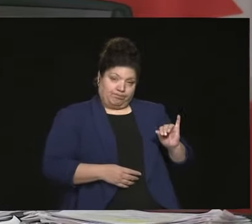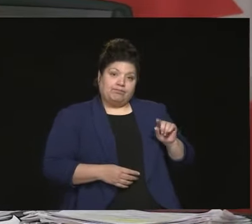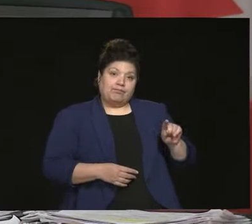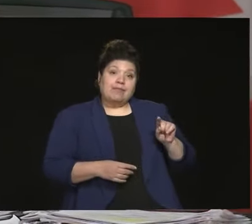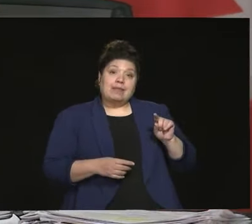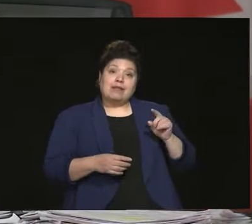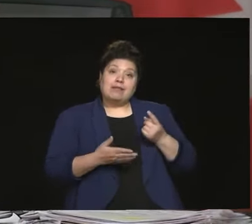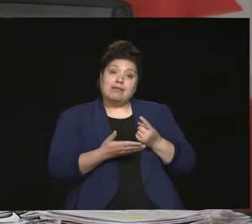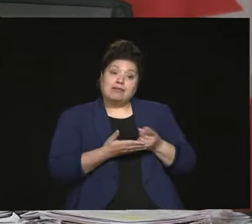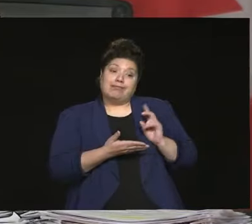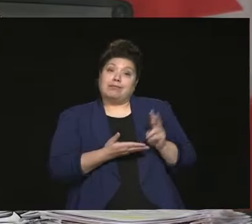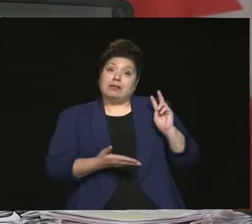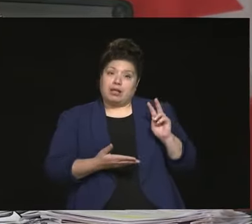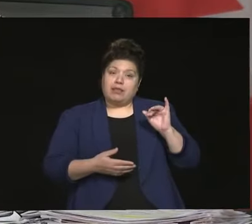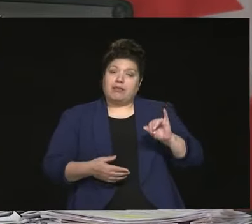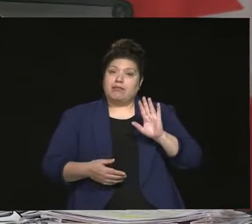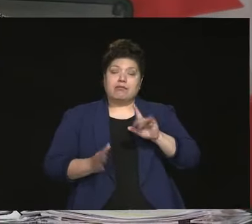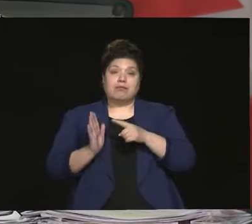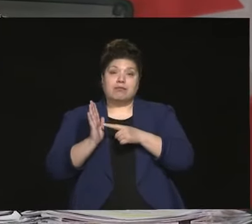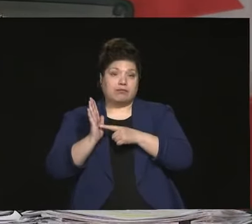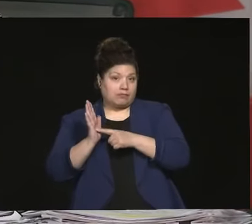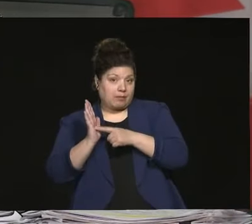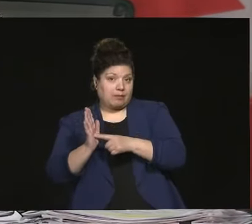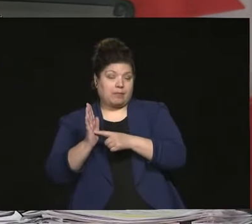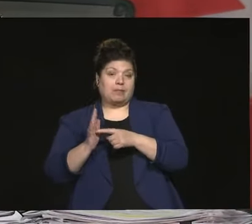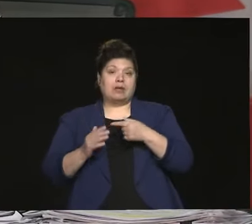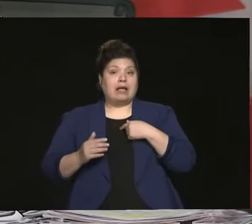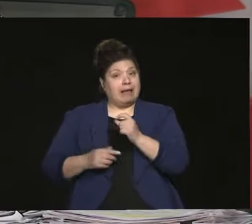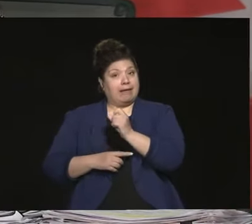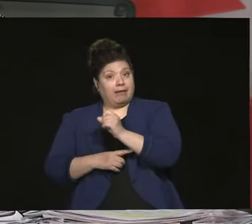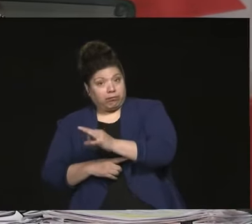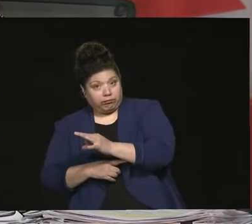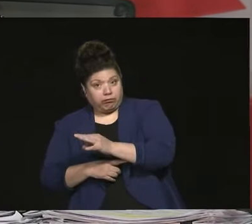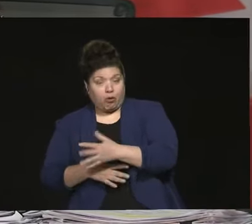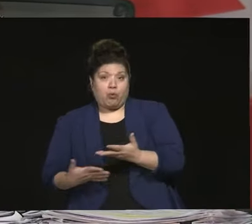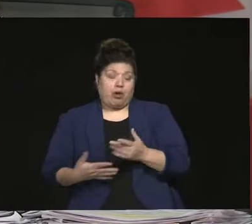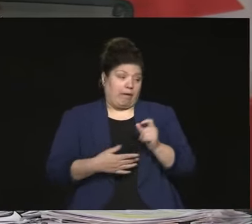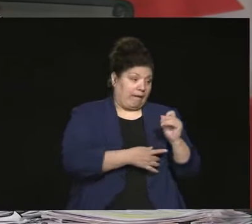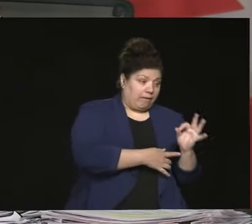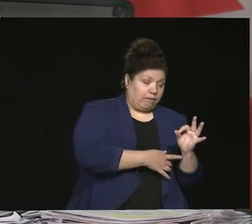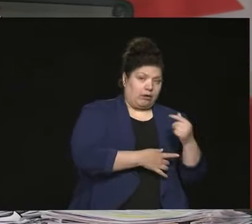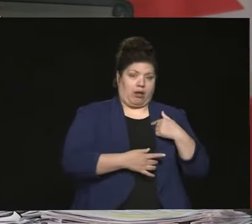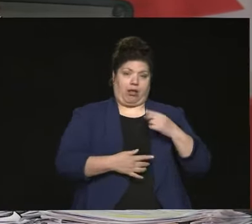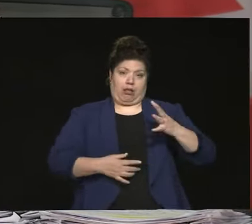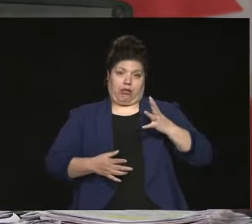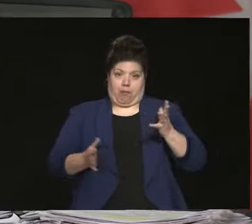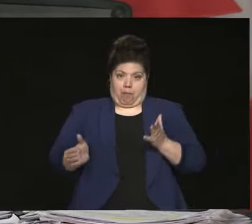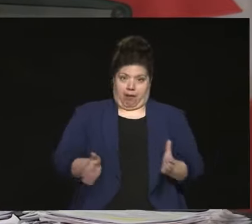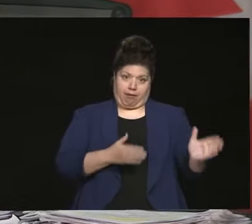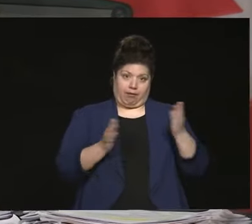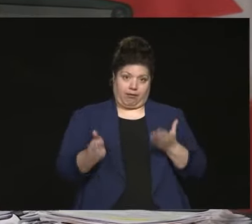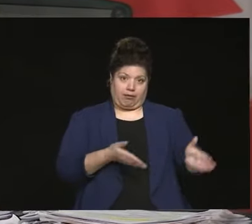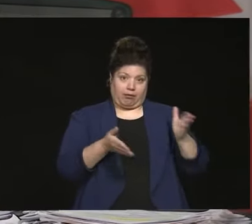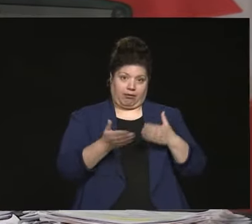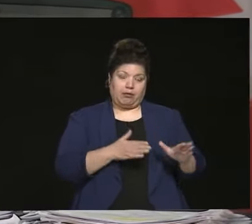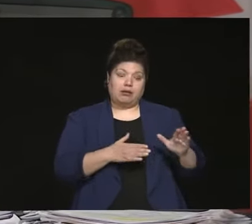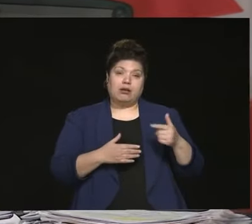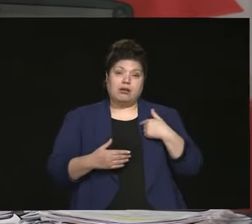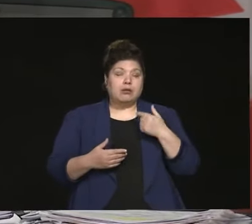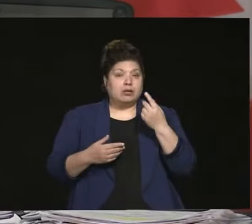scenarios, first of all. But let's just talk about where the epidemic is at. And we do know, and as I said yesterday, the